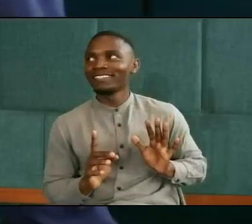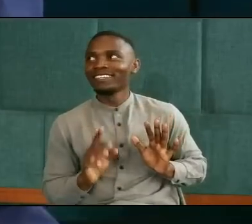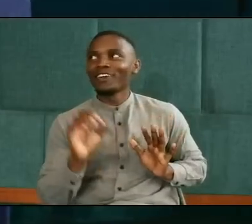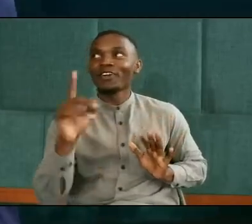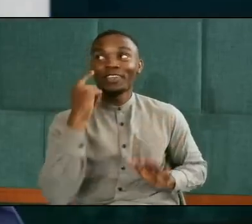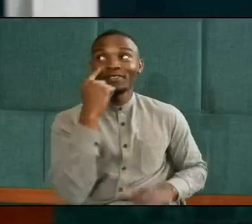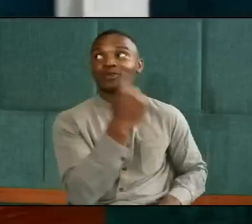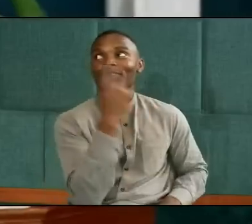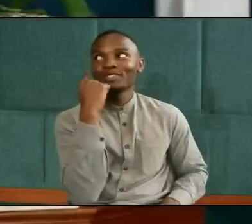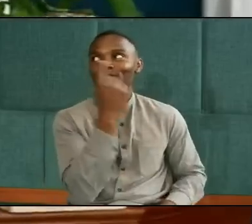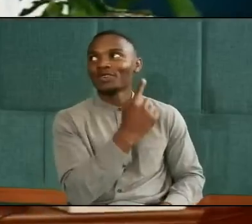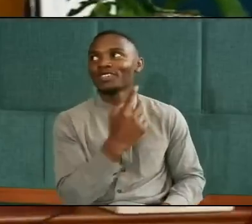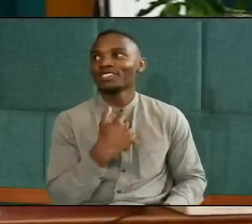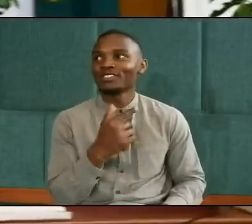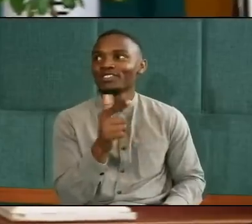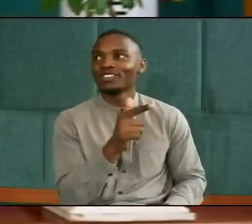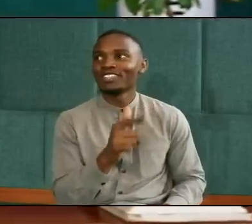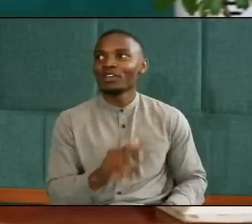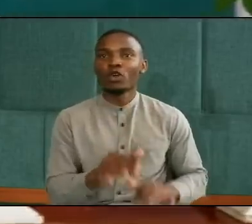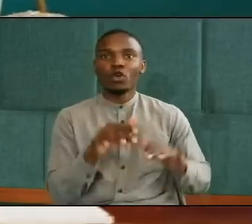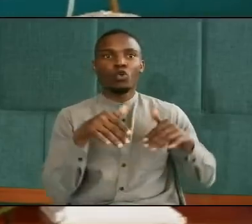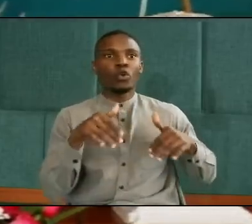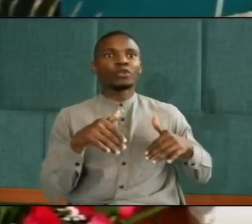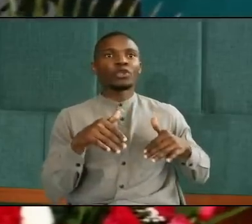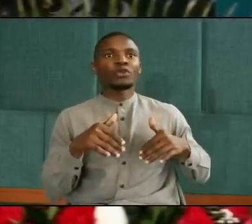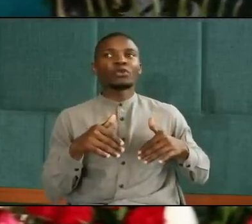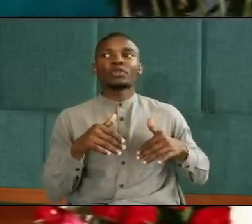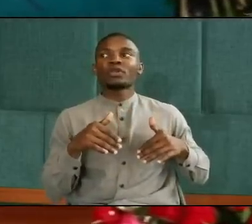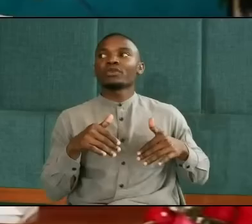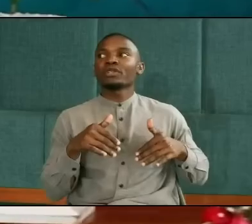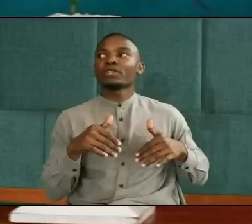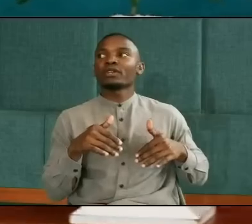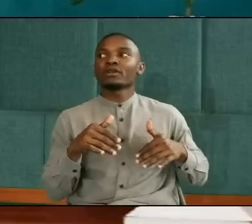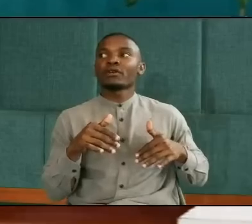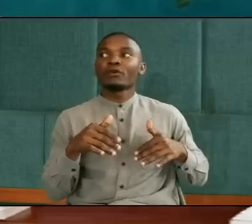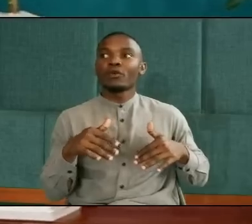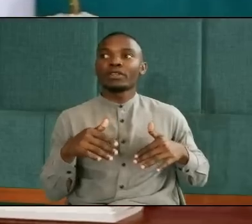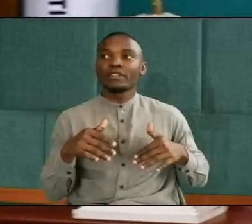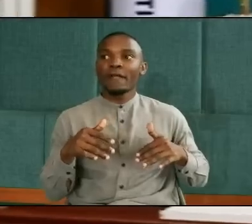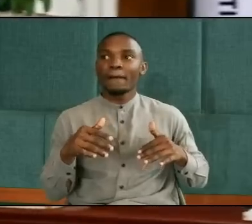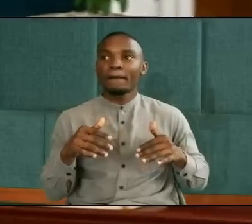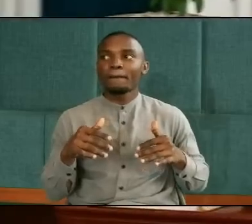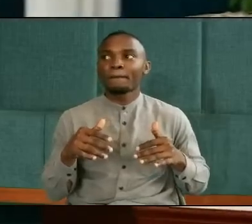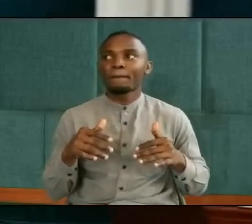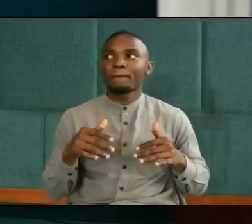But here's it. Here's it. Okay, hold that video. It's coming right now.